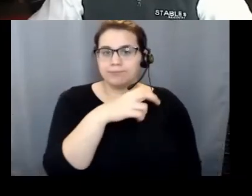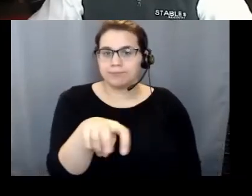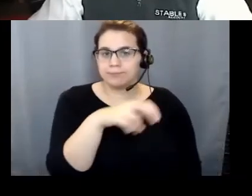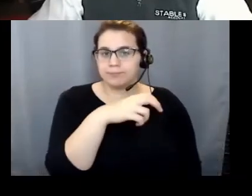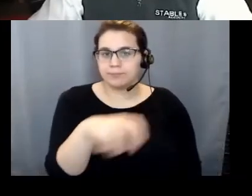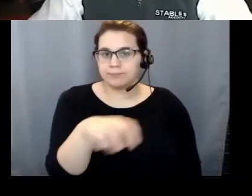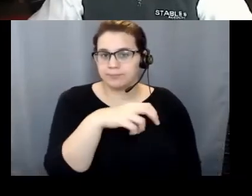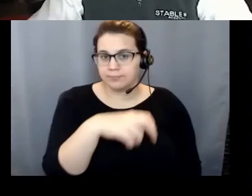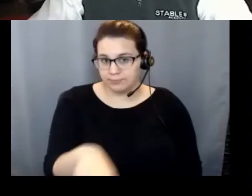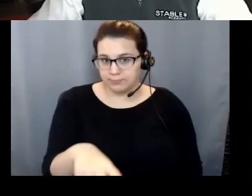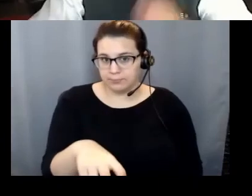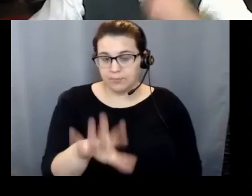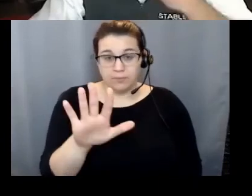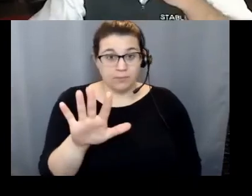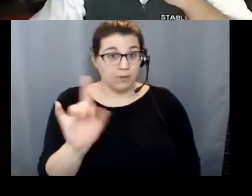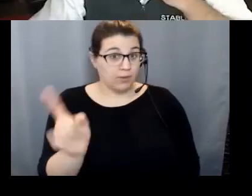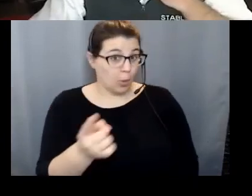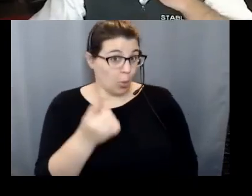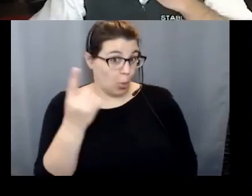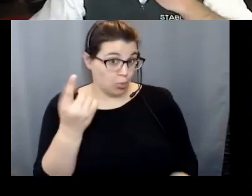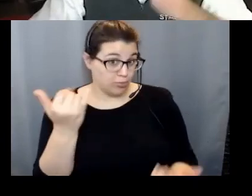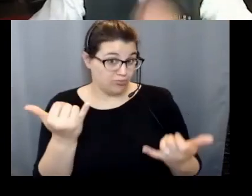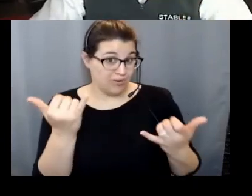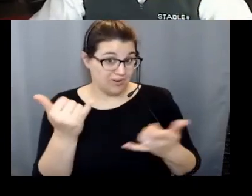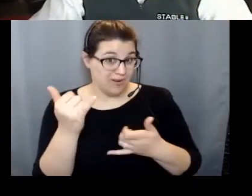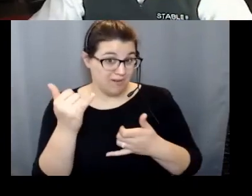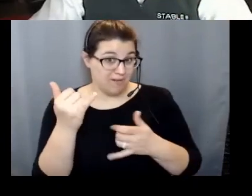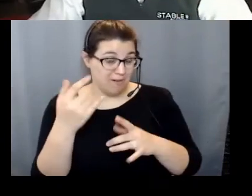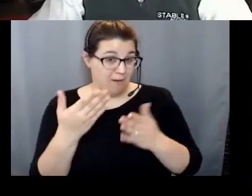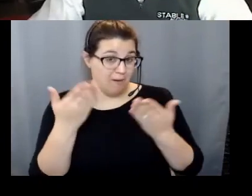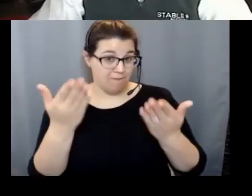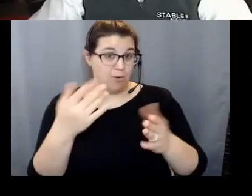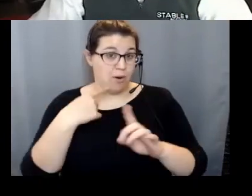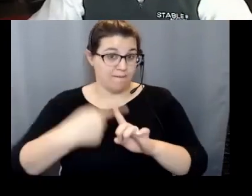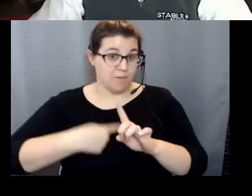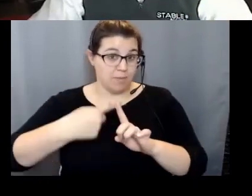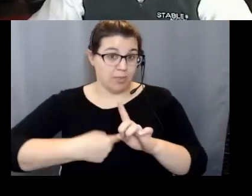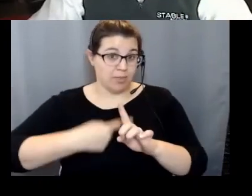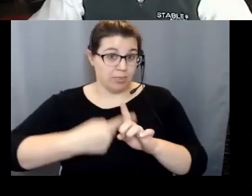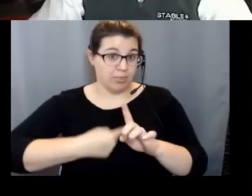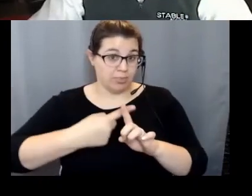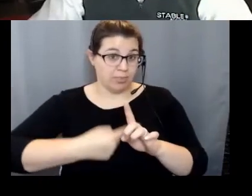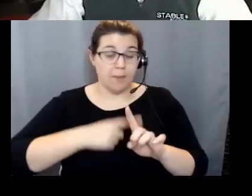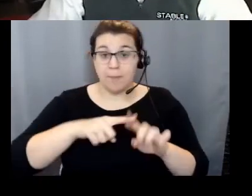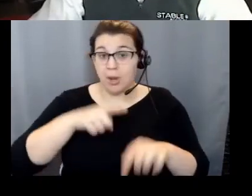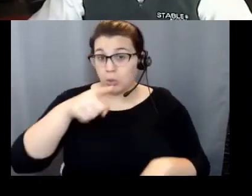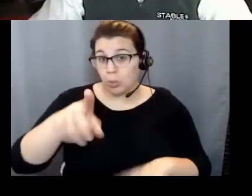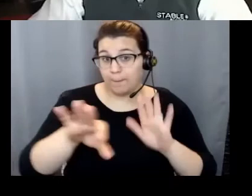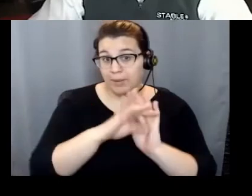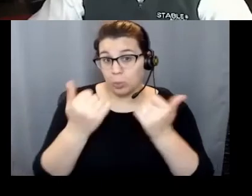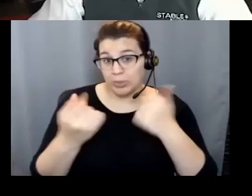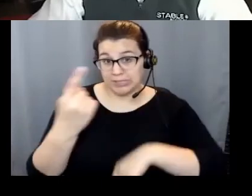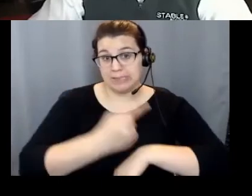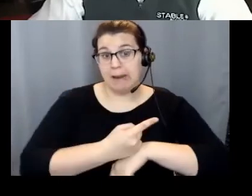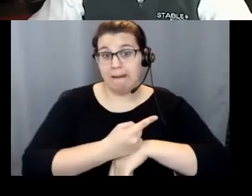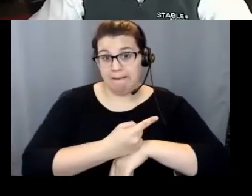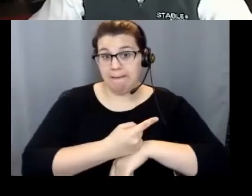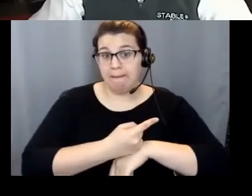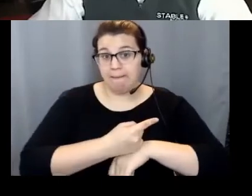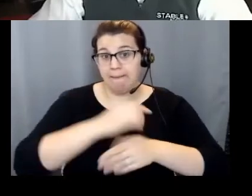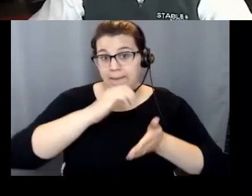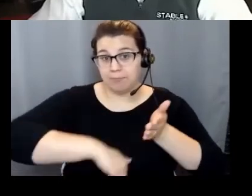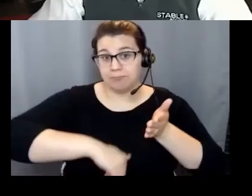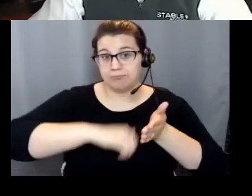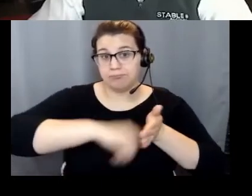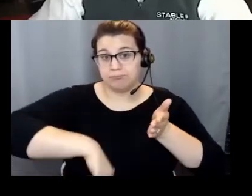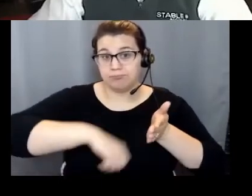the only interval that we currently offer is monthly, but you can select what day of the month that you want the contribution to come